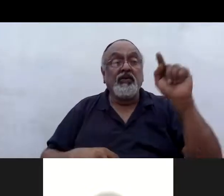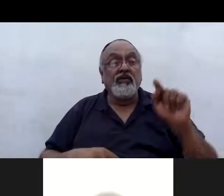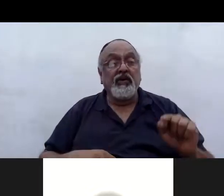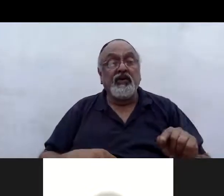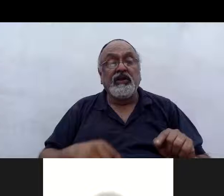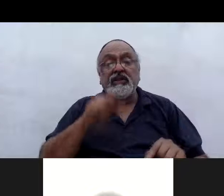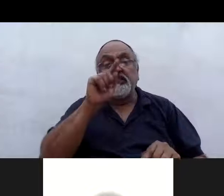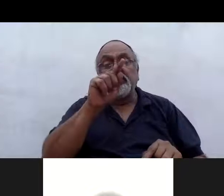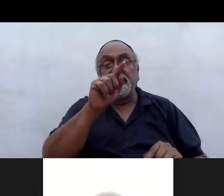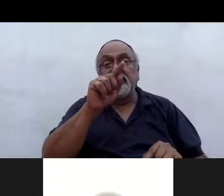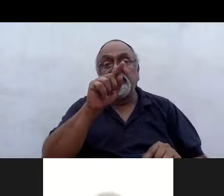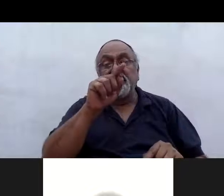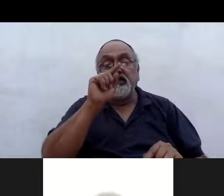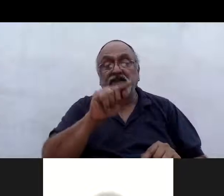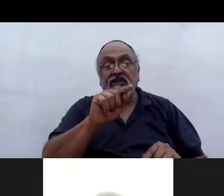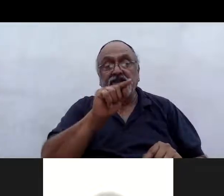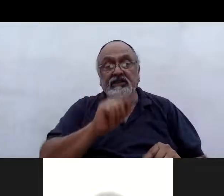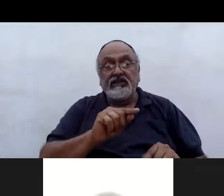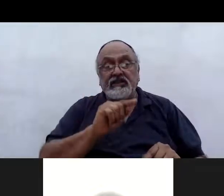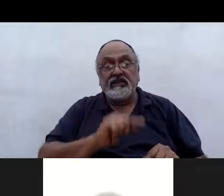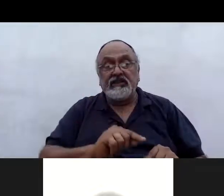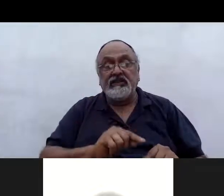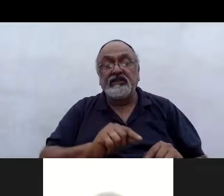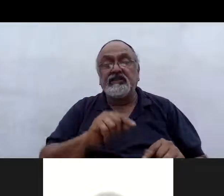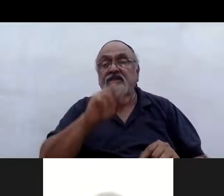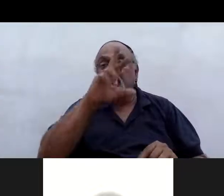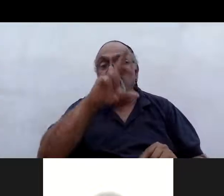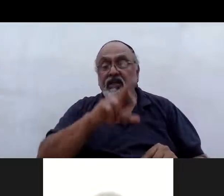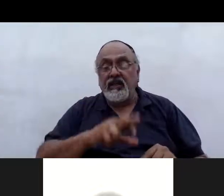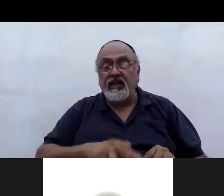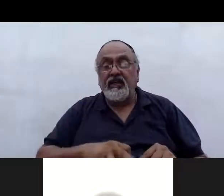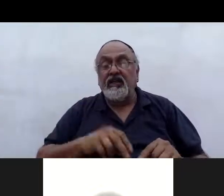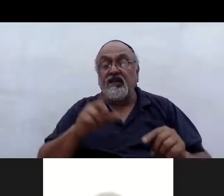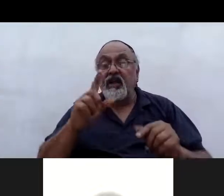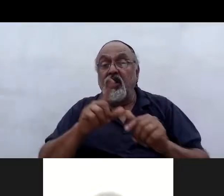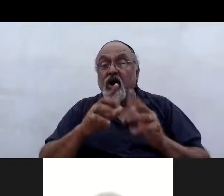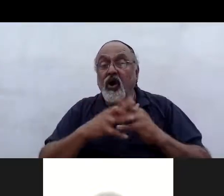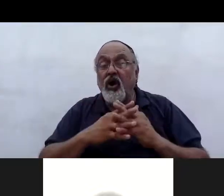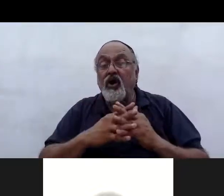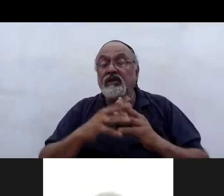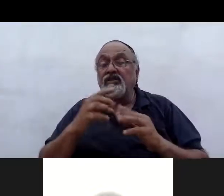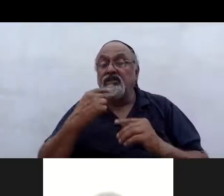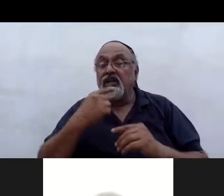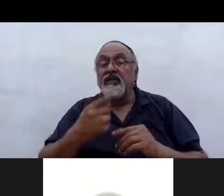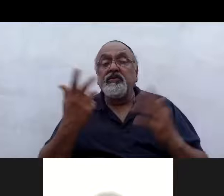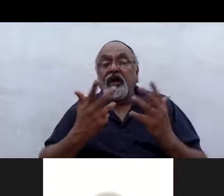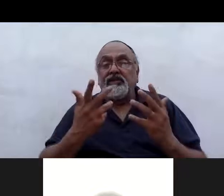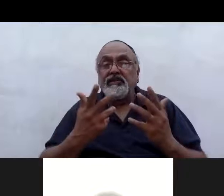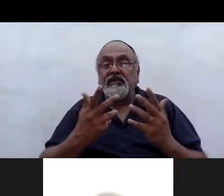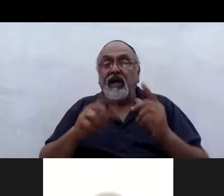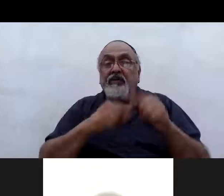so that the legal background, I mean the law that is there, it